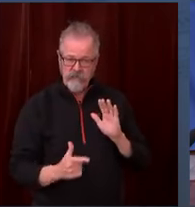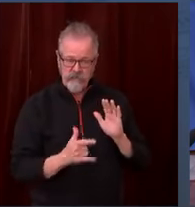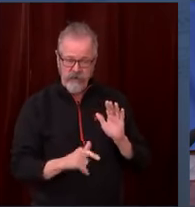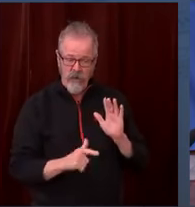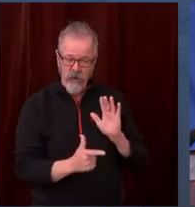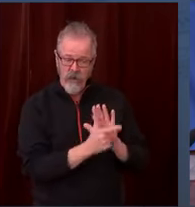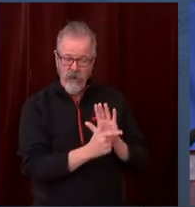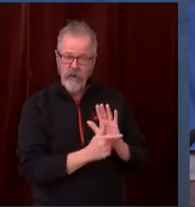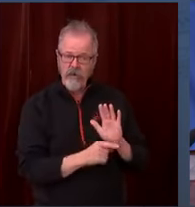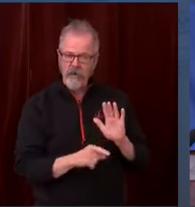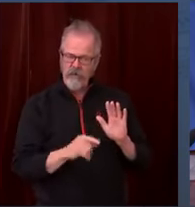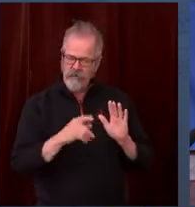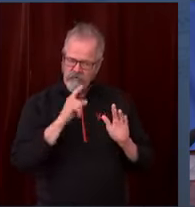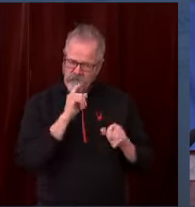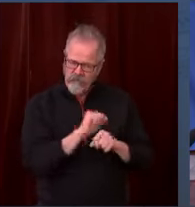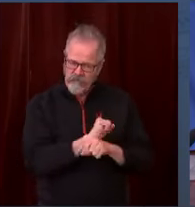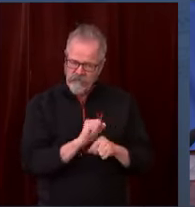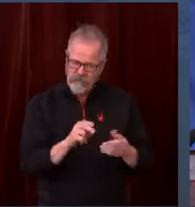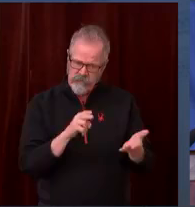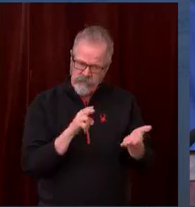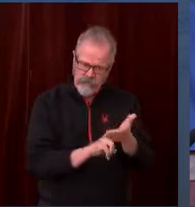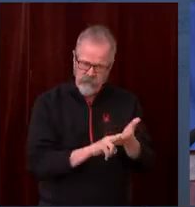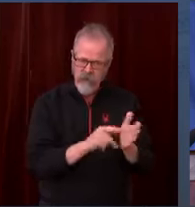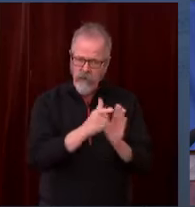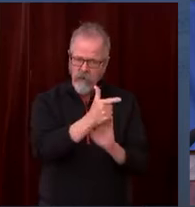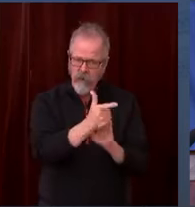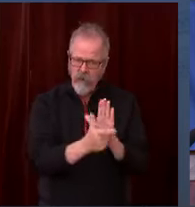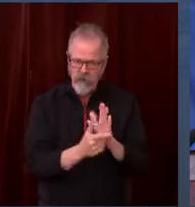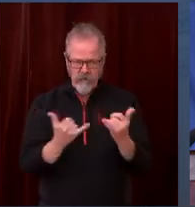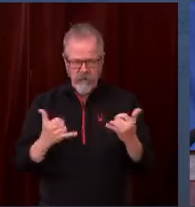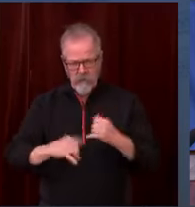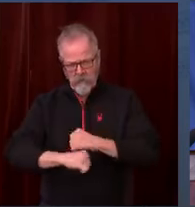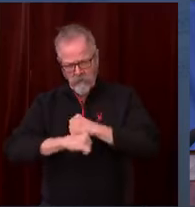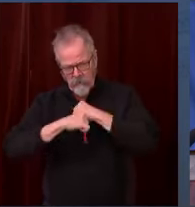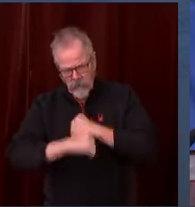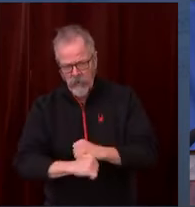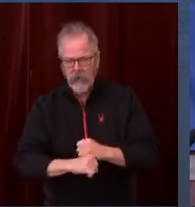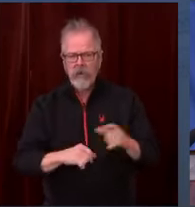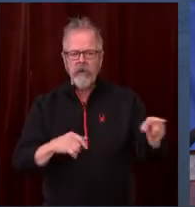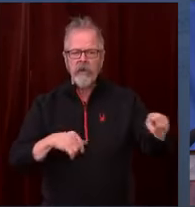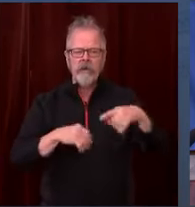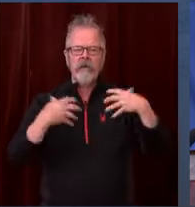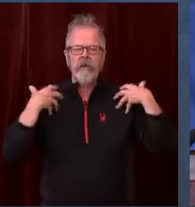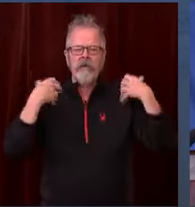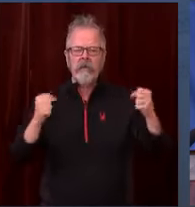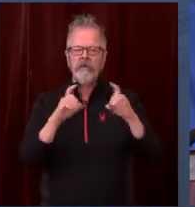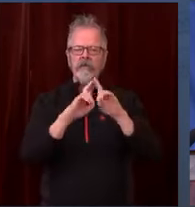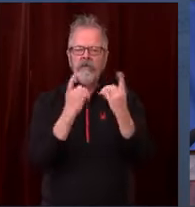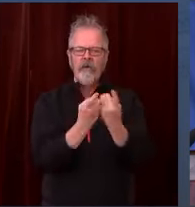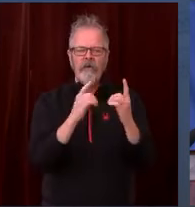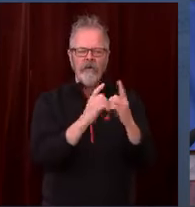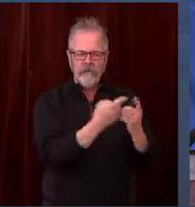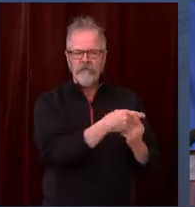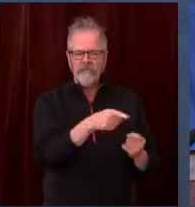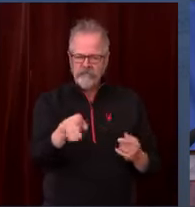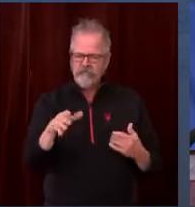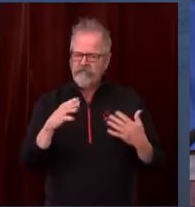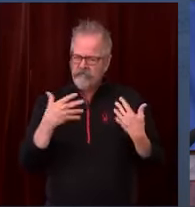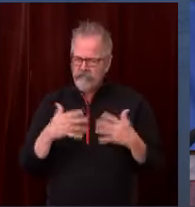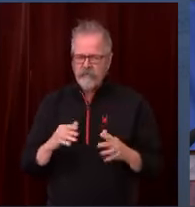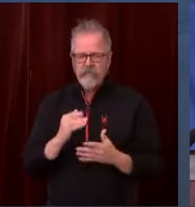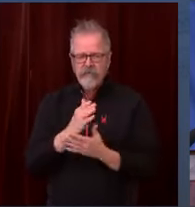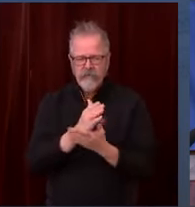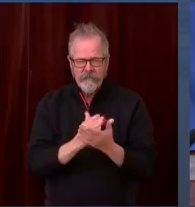districts and pausing efforts that might adversely impact that work. This proclamation puts